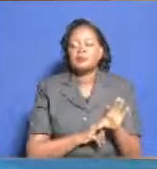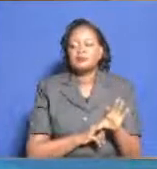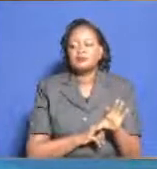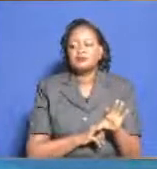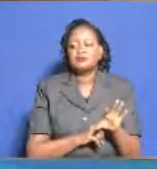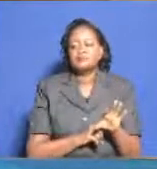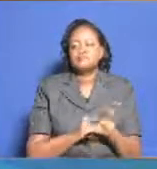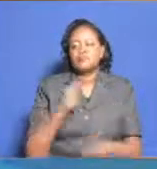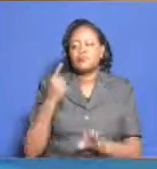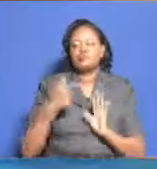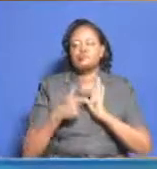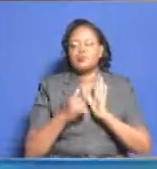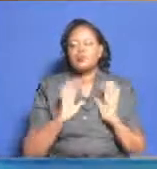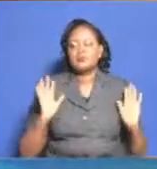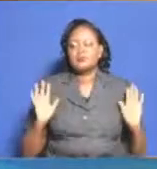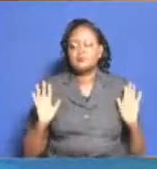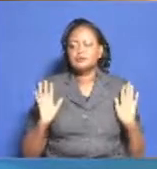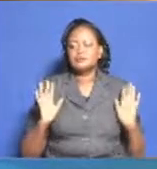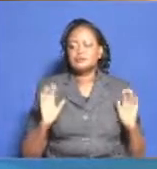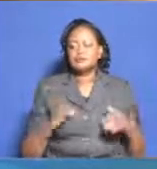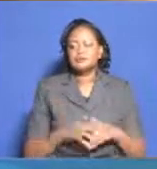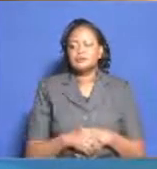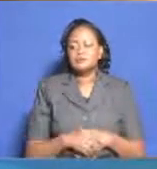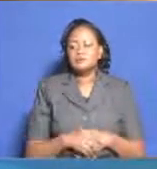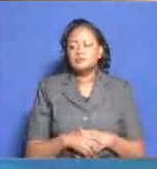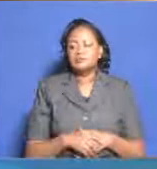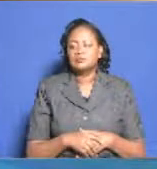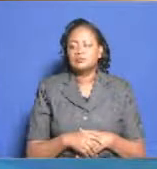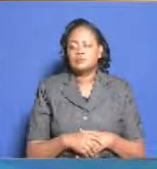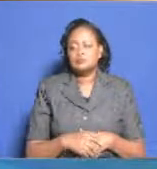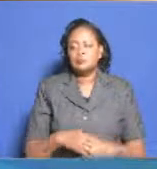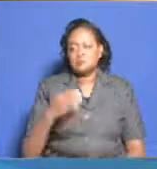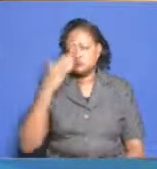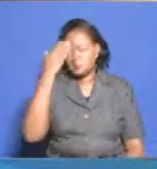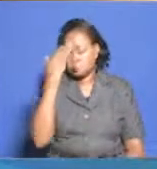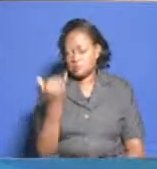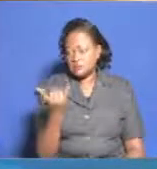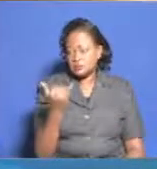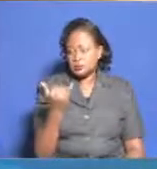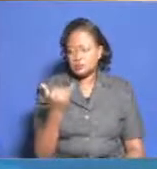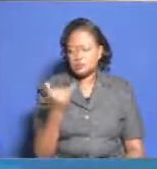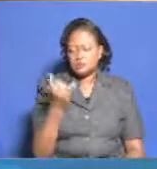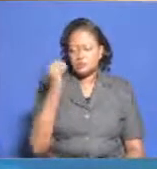That's the only indication I was going to give. So that we bear